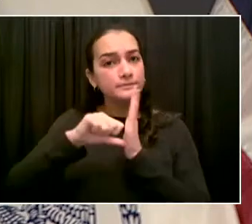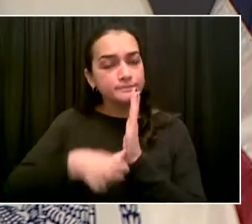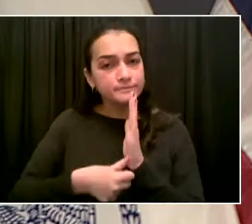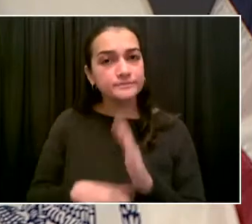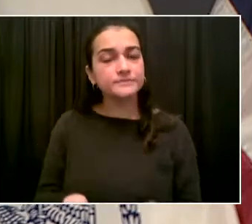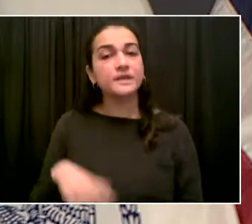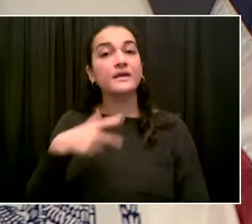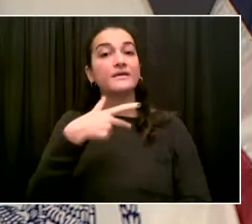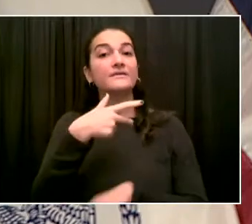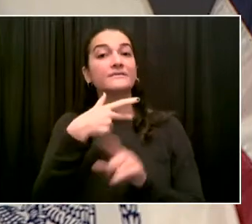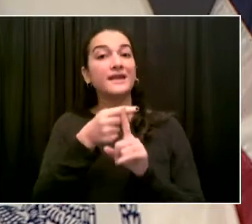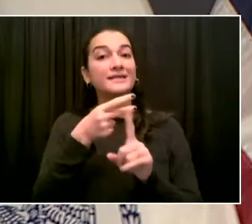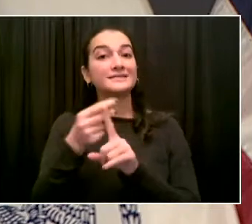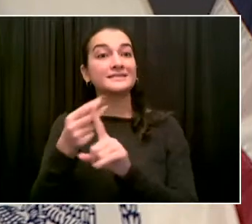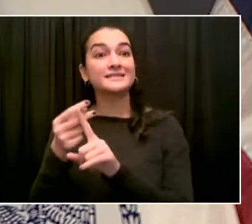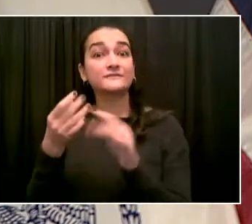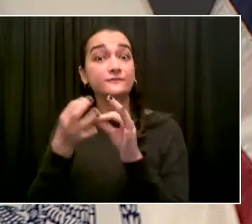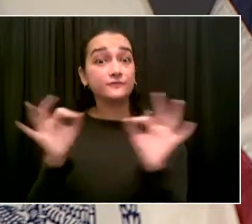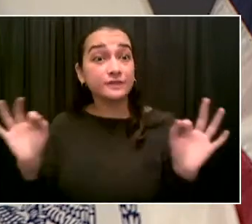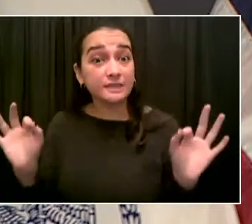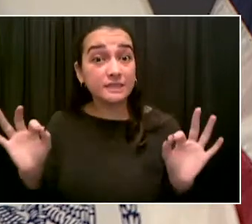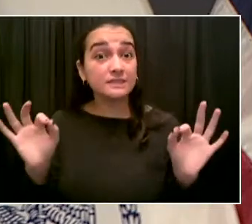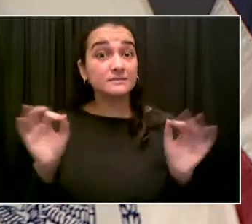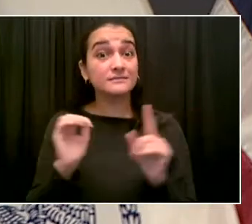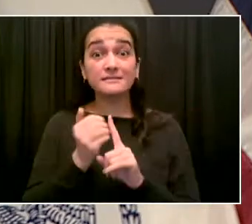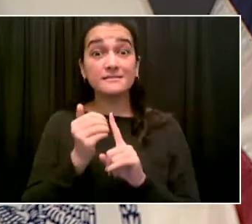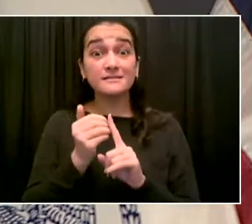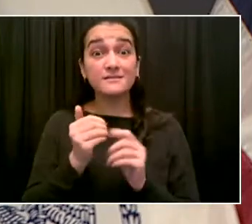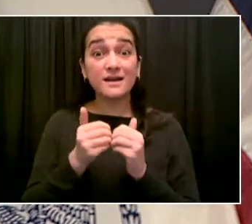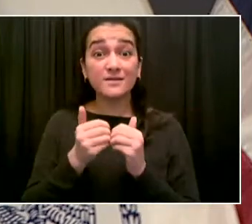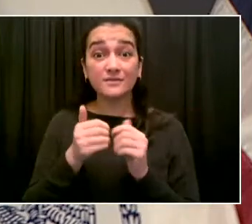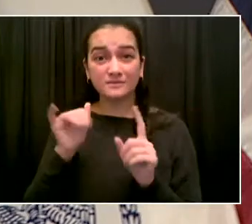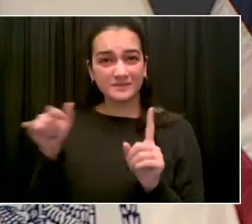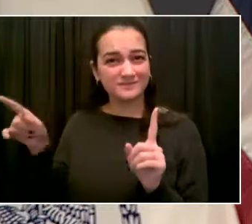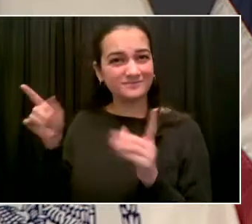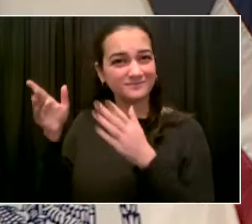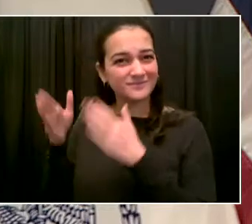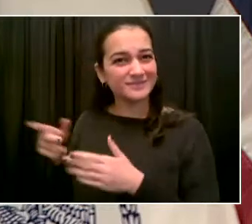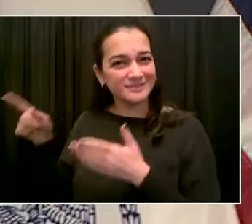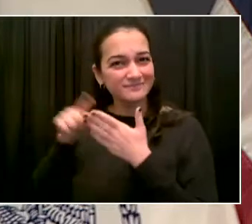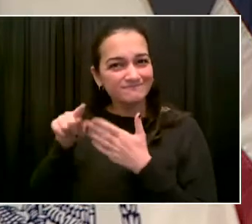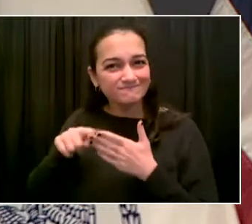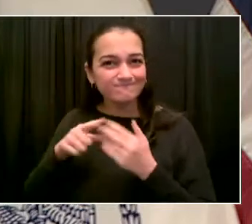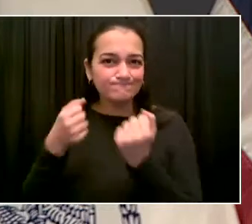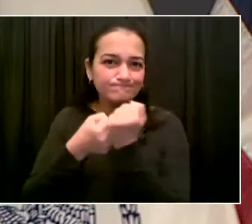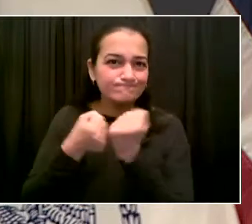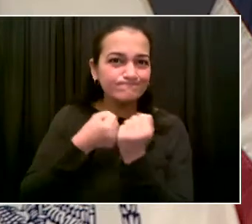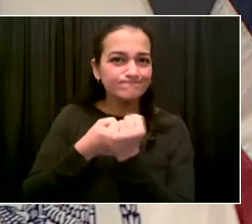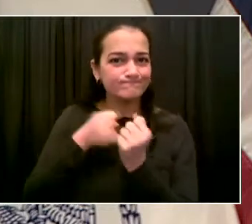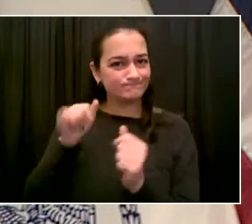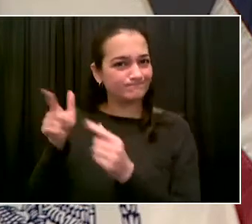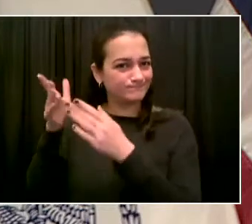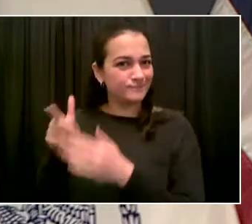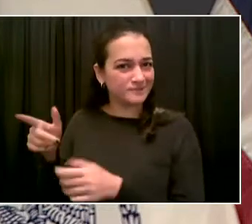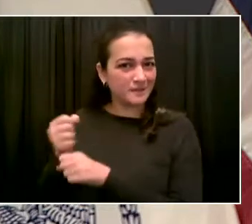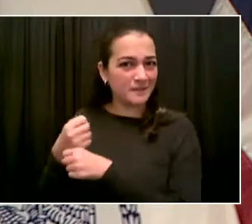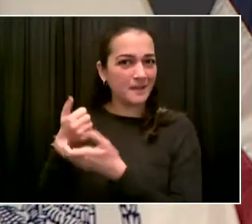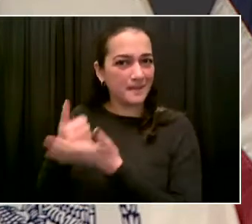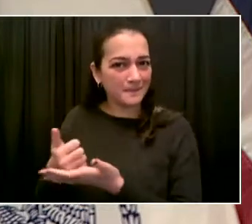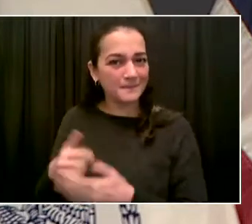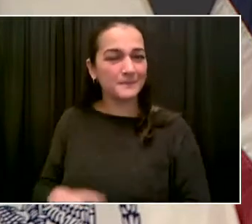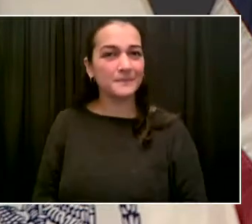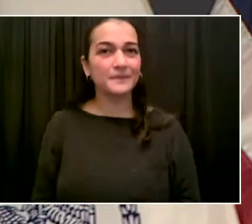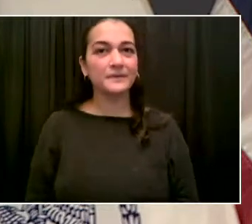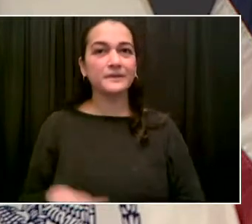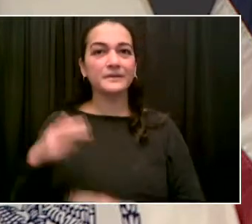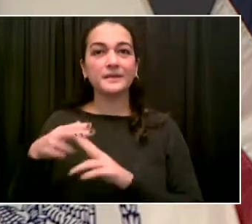for years. He is the chair of the Health Committee in the New York State Assembly. My pleasure to introduce Assemblymember Richard Godfrey.